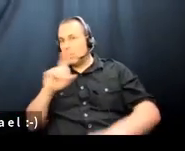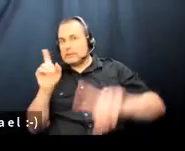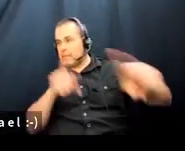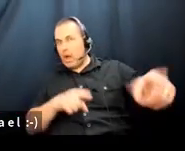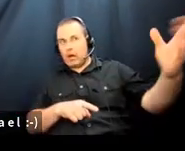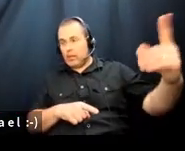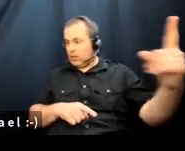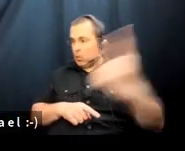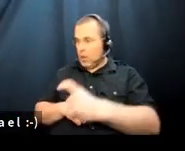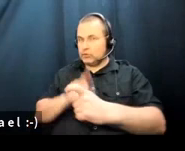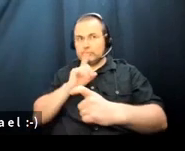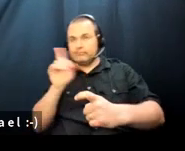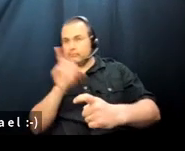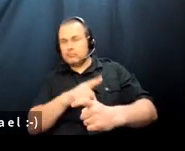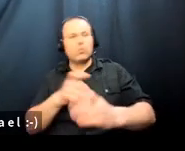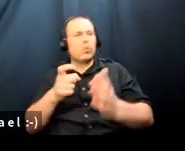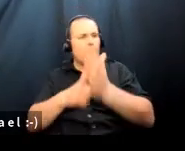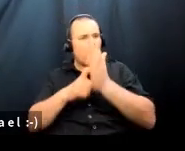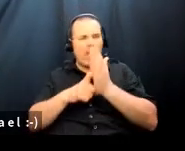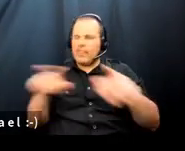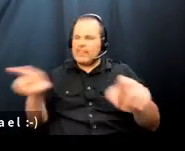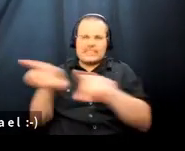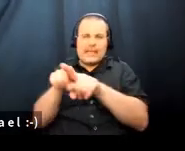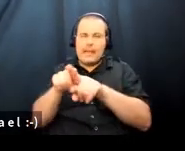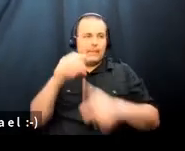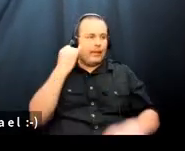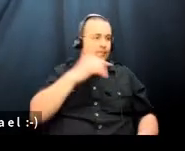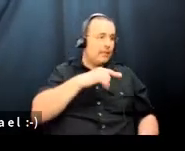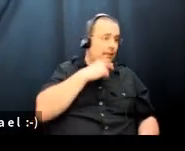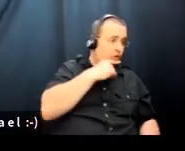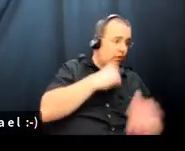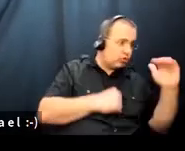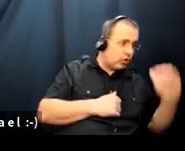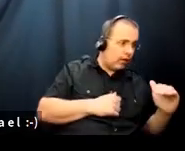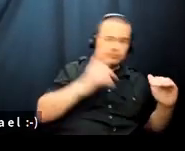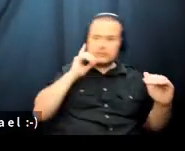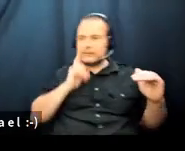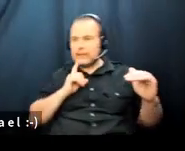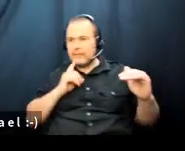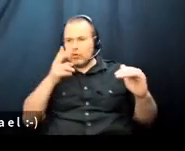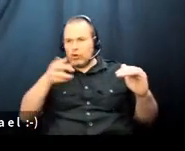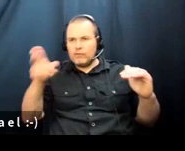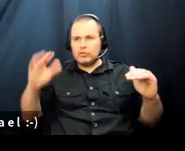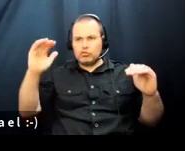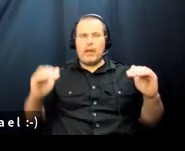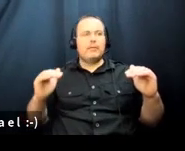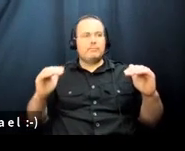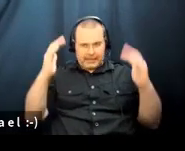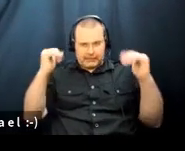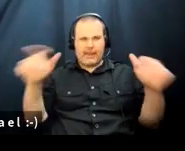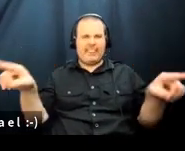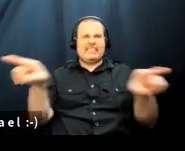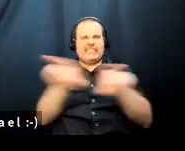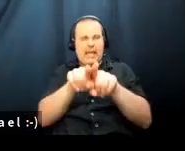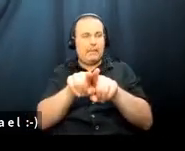of them everything you would of your hearing child. If you expect that your hearing child is going